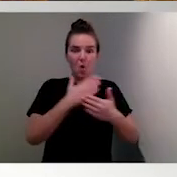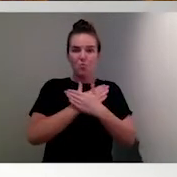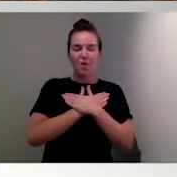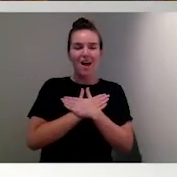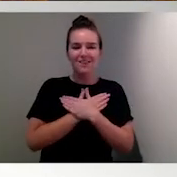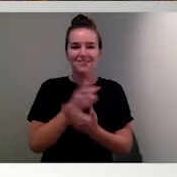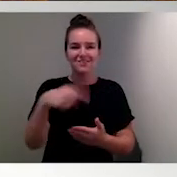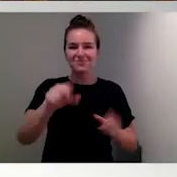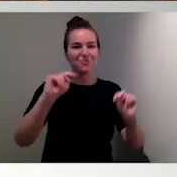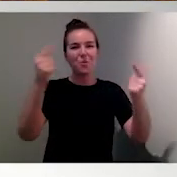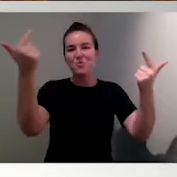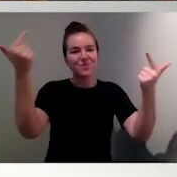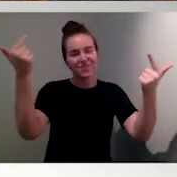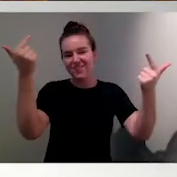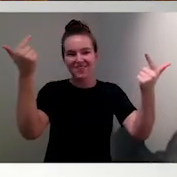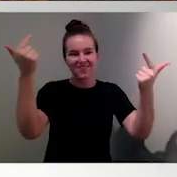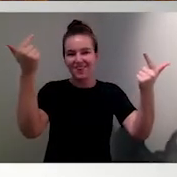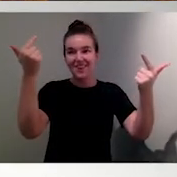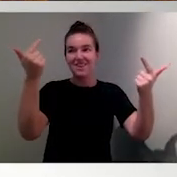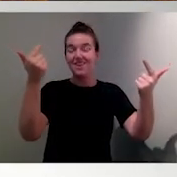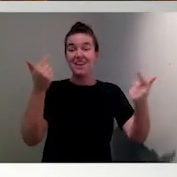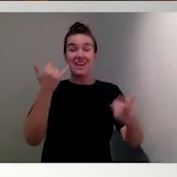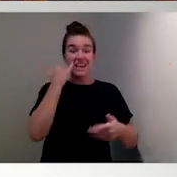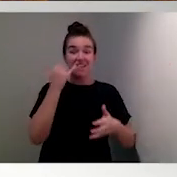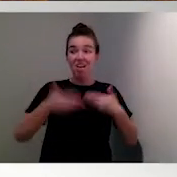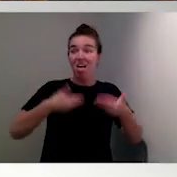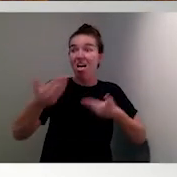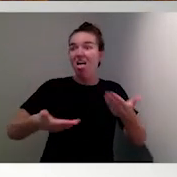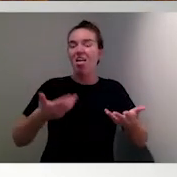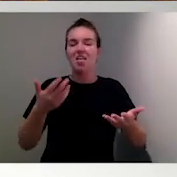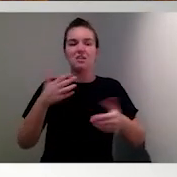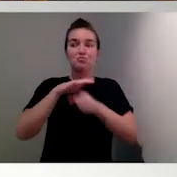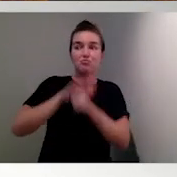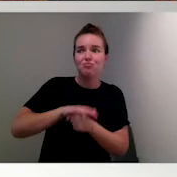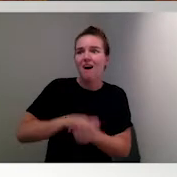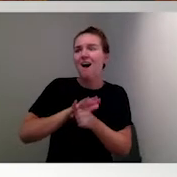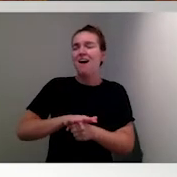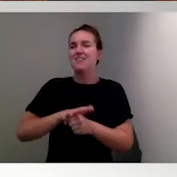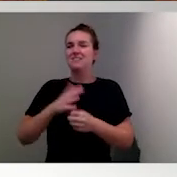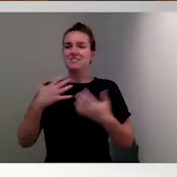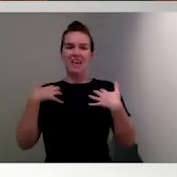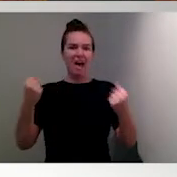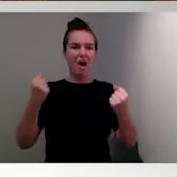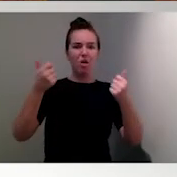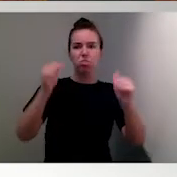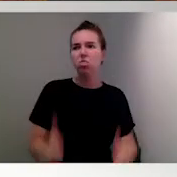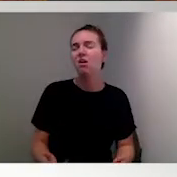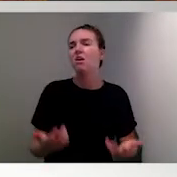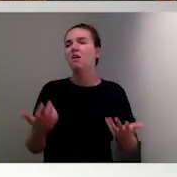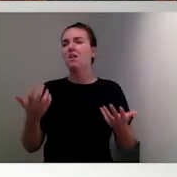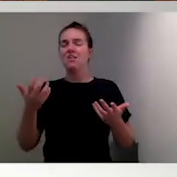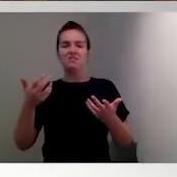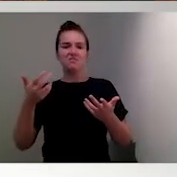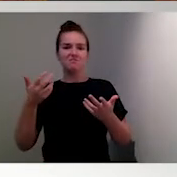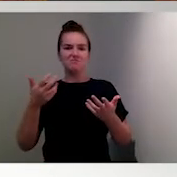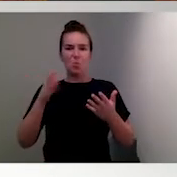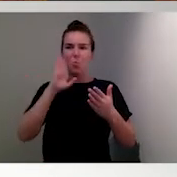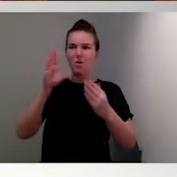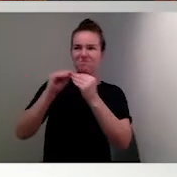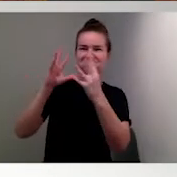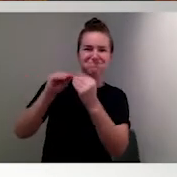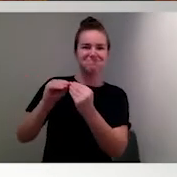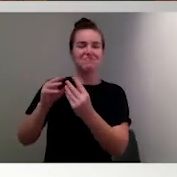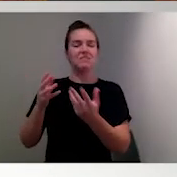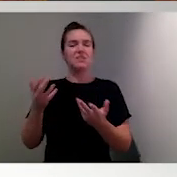our families, our relationships suffer, and our physical health suffers. Rest is an important concept, and